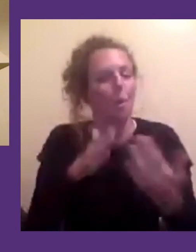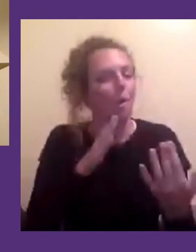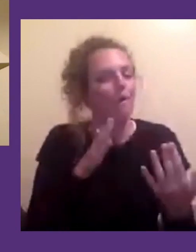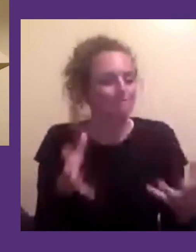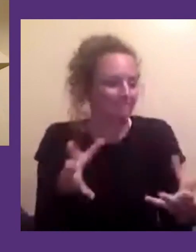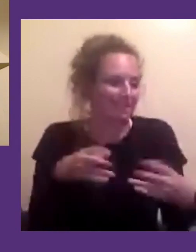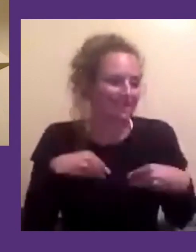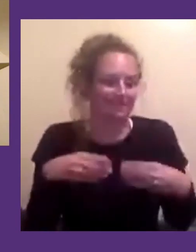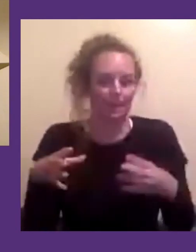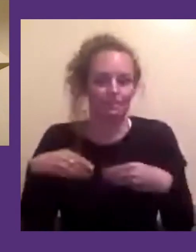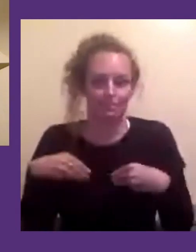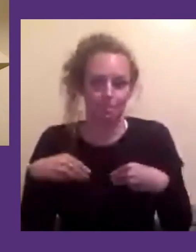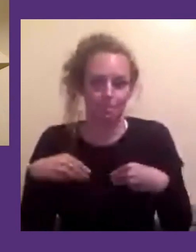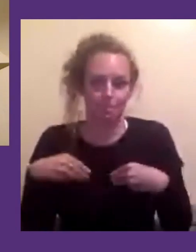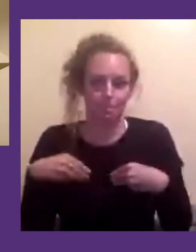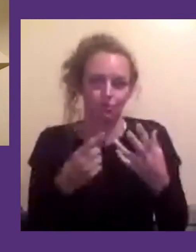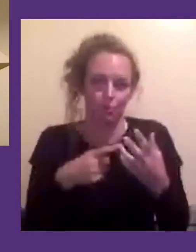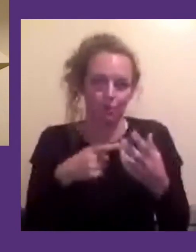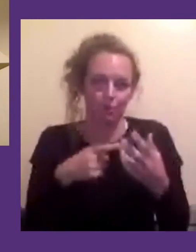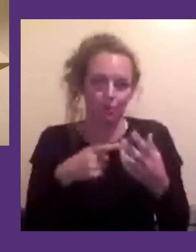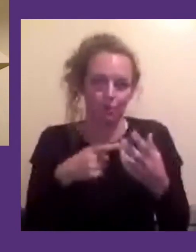that's not a great message.